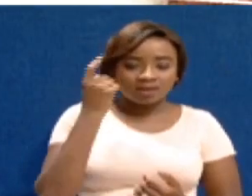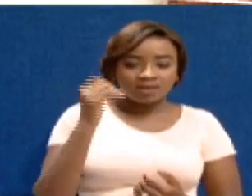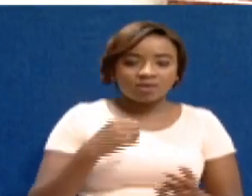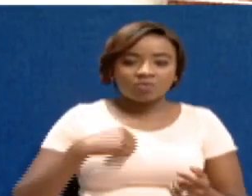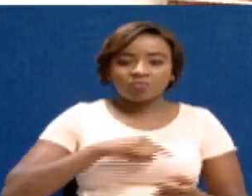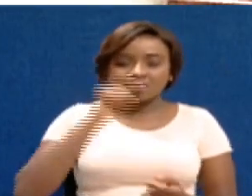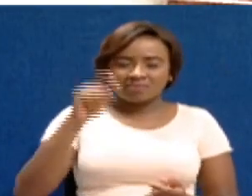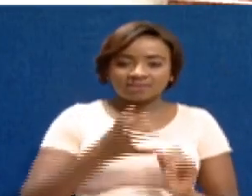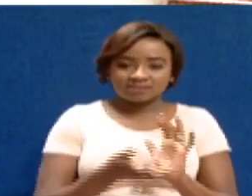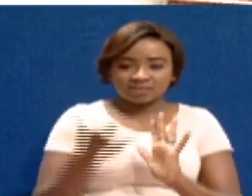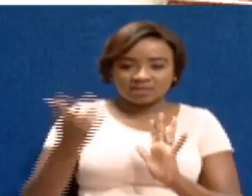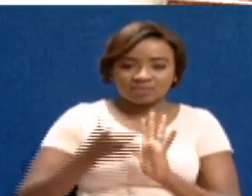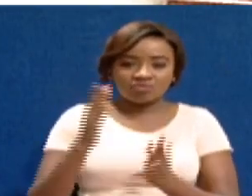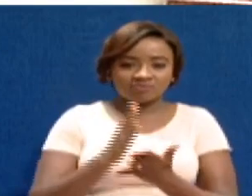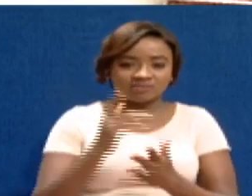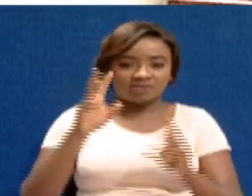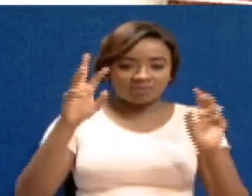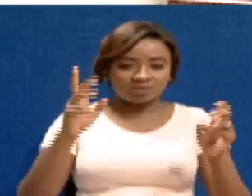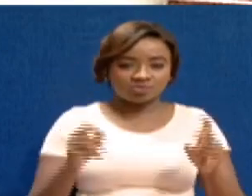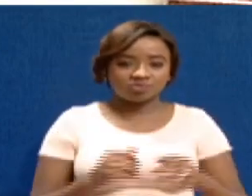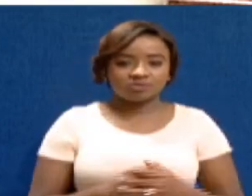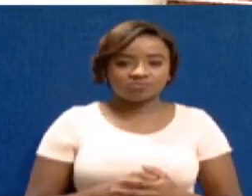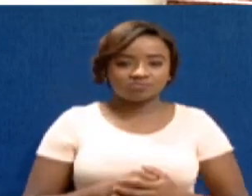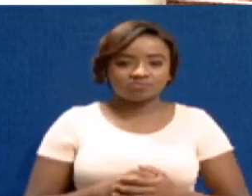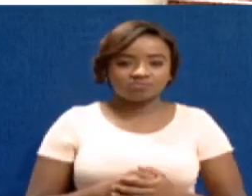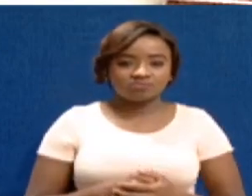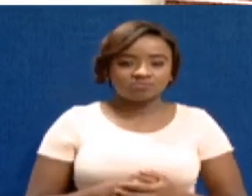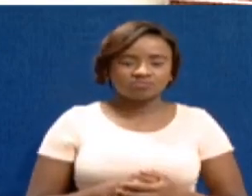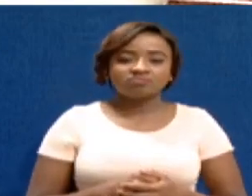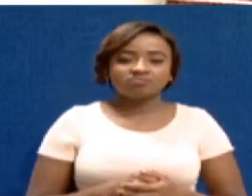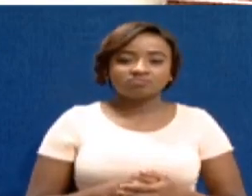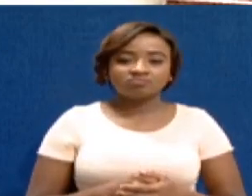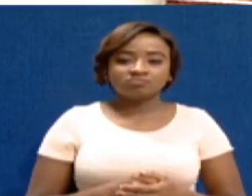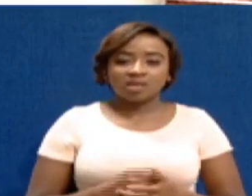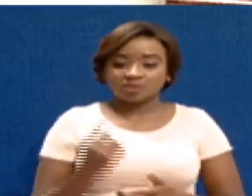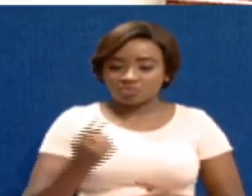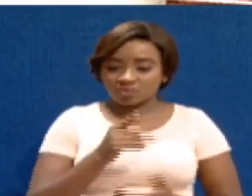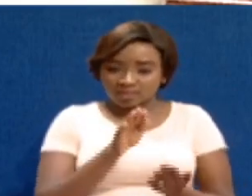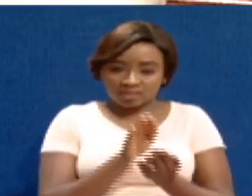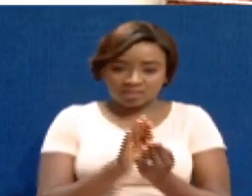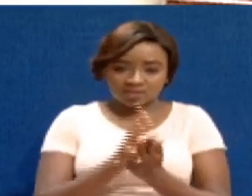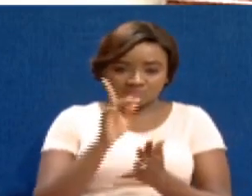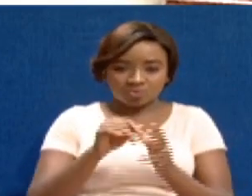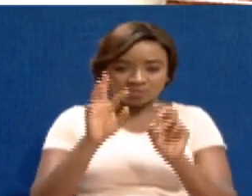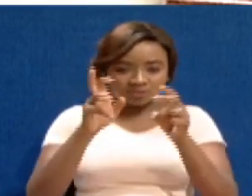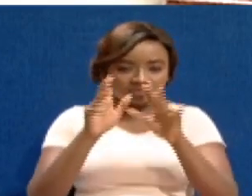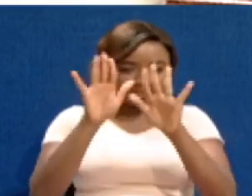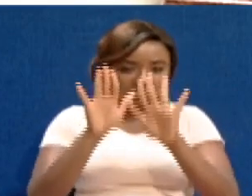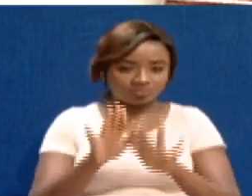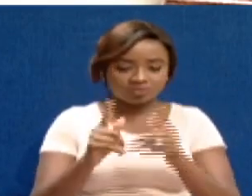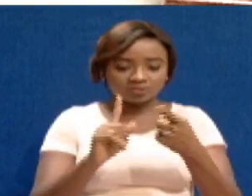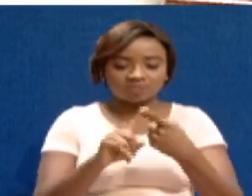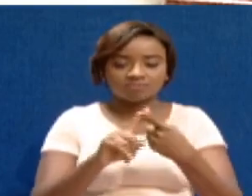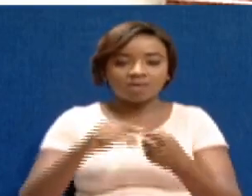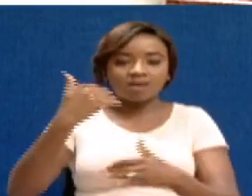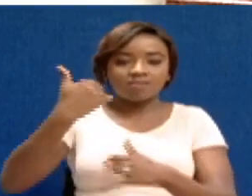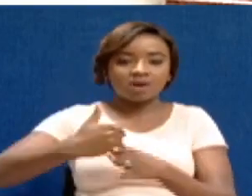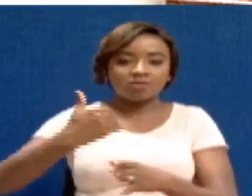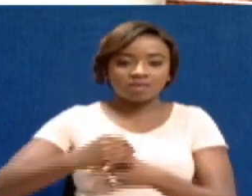out of the bill and only leave those that are referendum issues. For example, the issue of boundaries. That is the